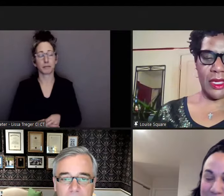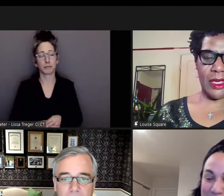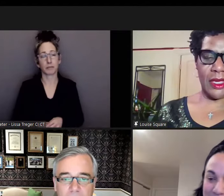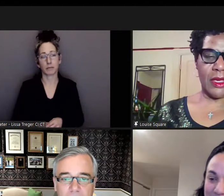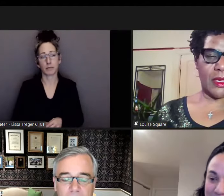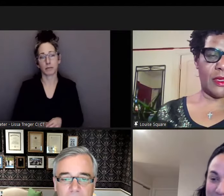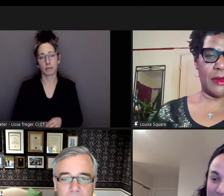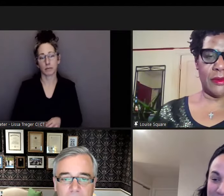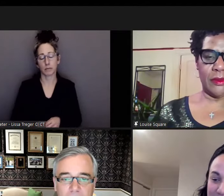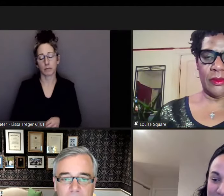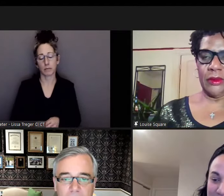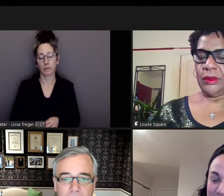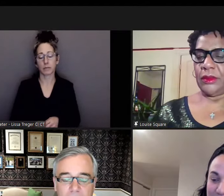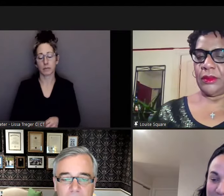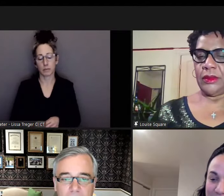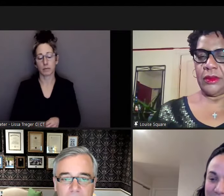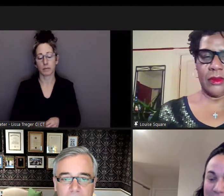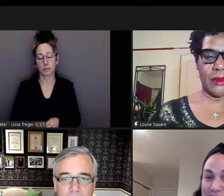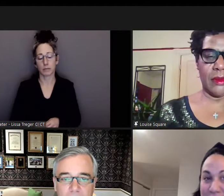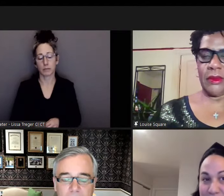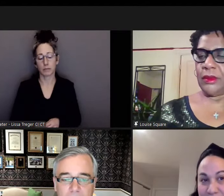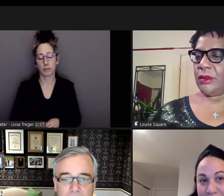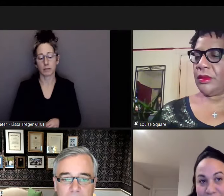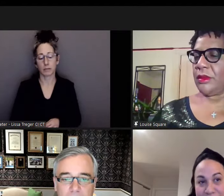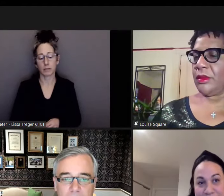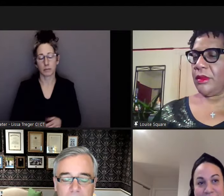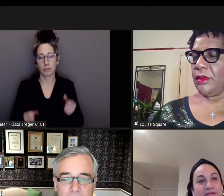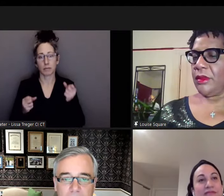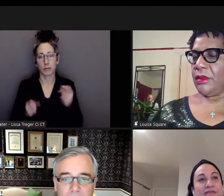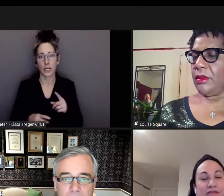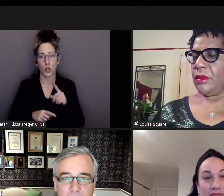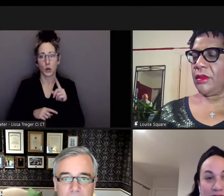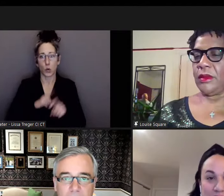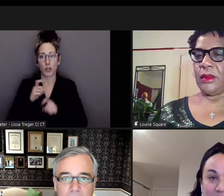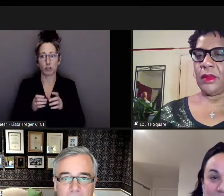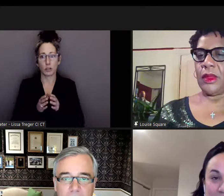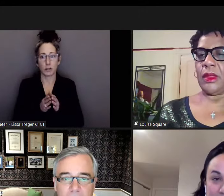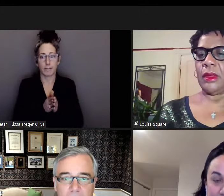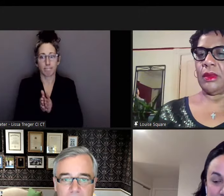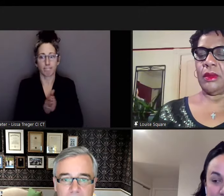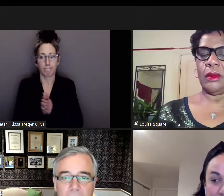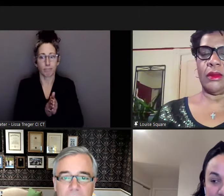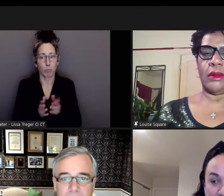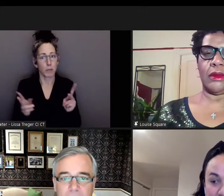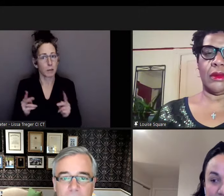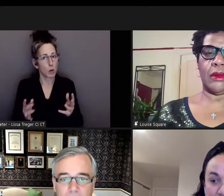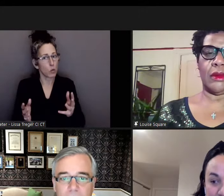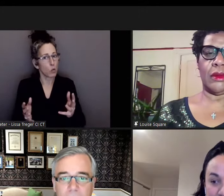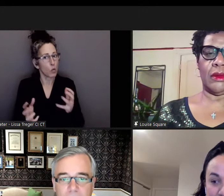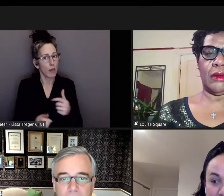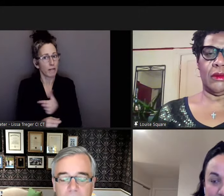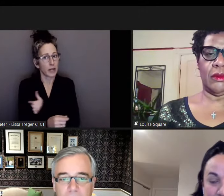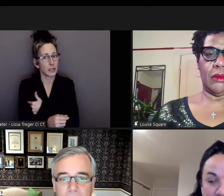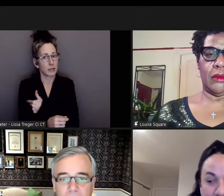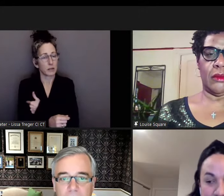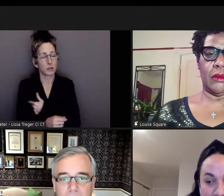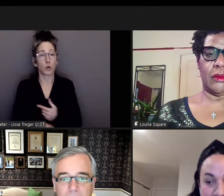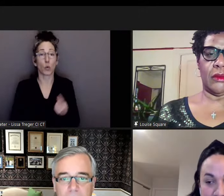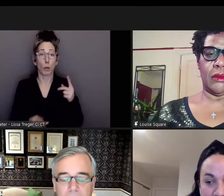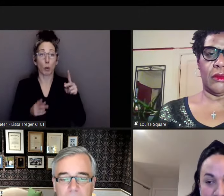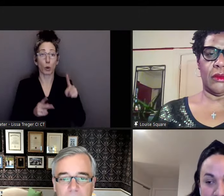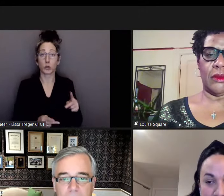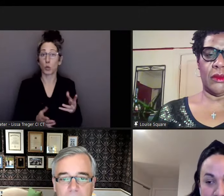Thanks, Louise. So we received a lot of questions from people who are really eager to get vaccinated. Susan G wanted to know